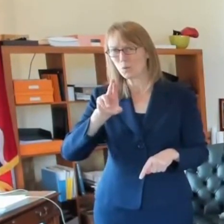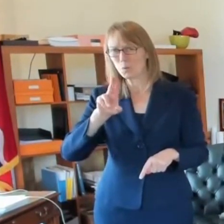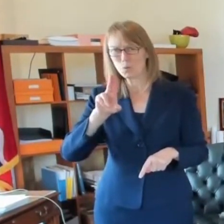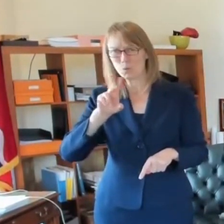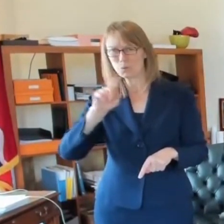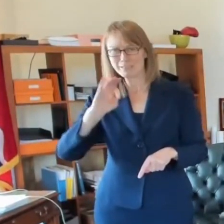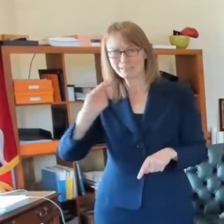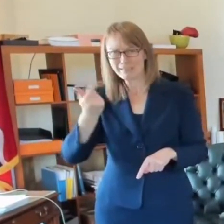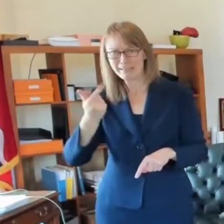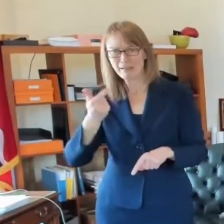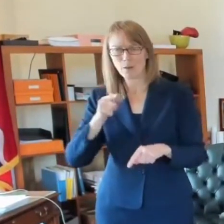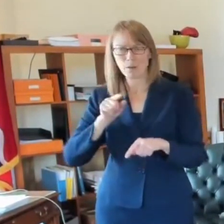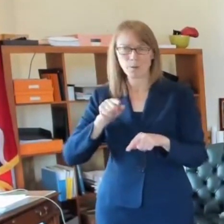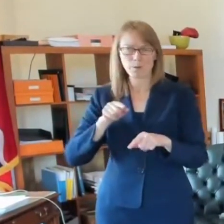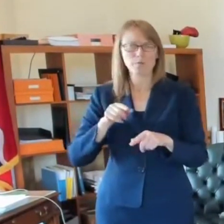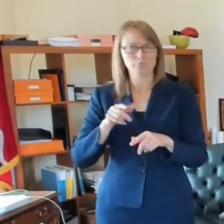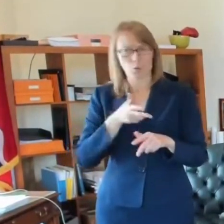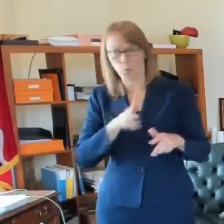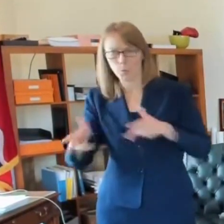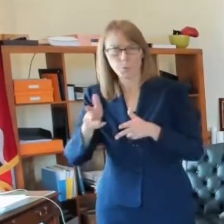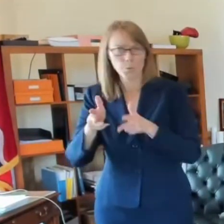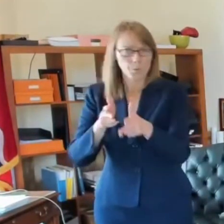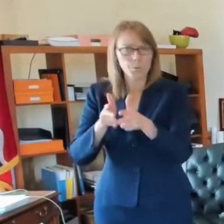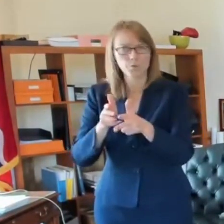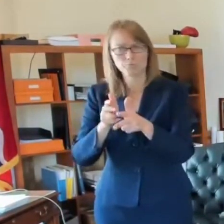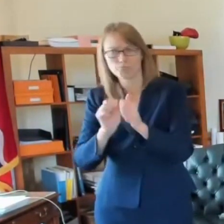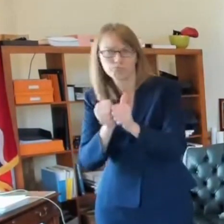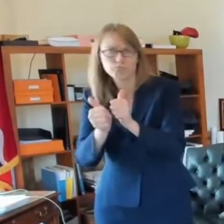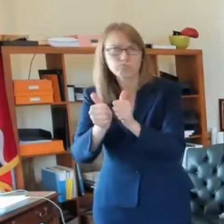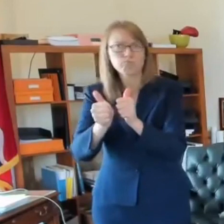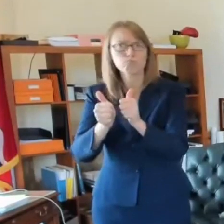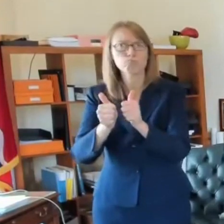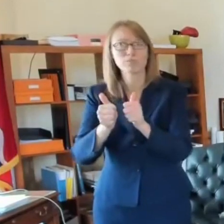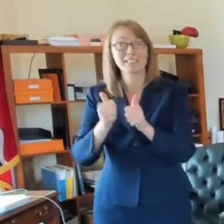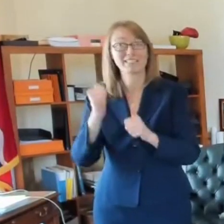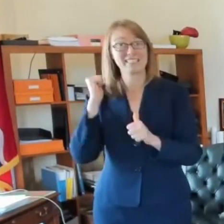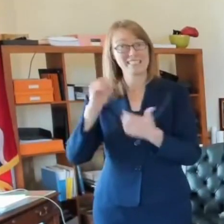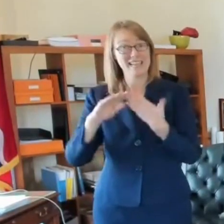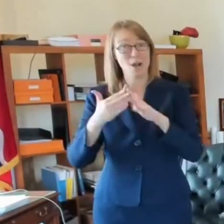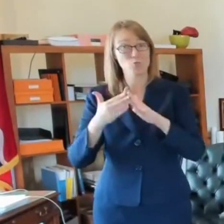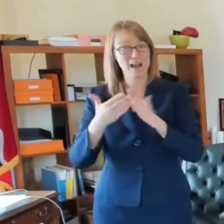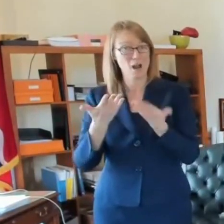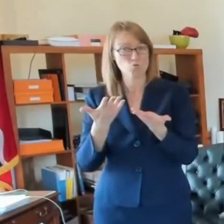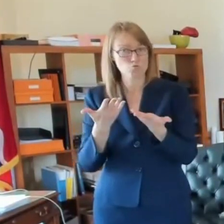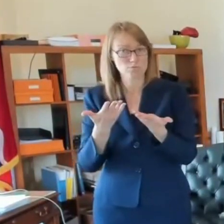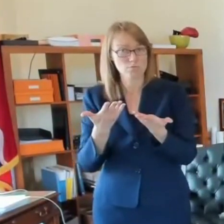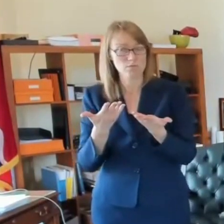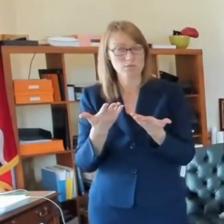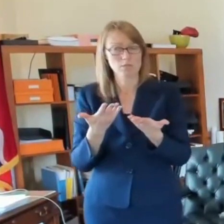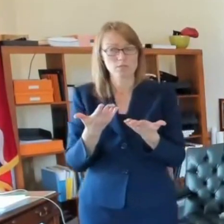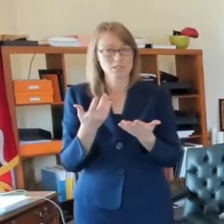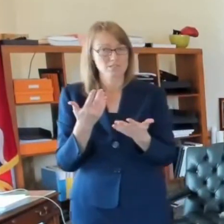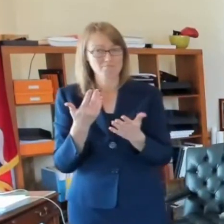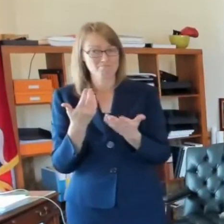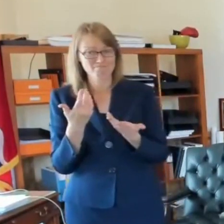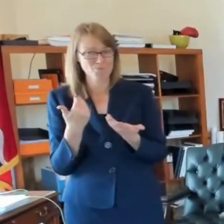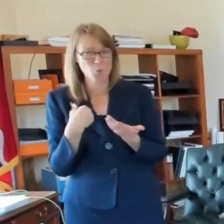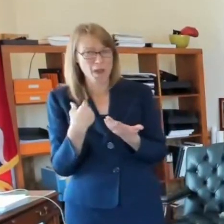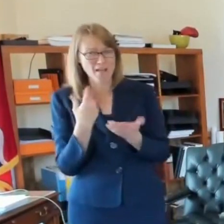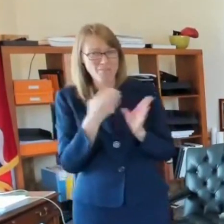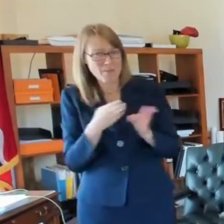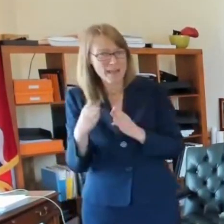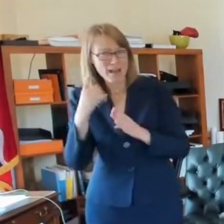summer, are there permanent measures that they can expect downtown to help mitigate some of this activity?